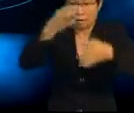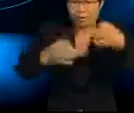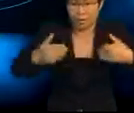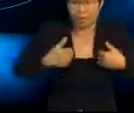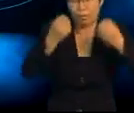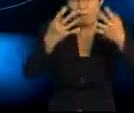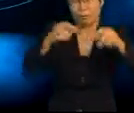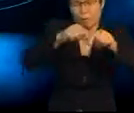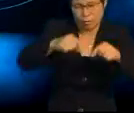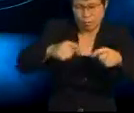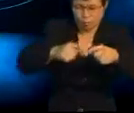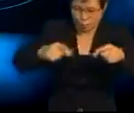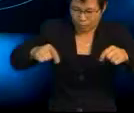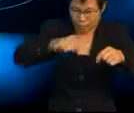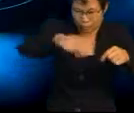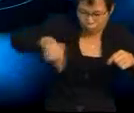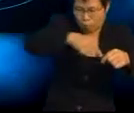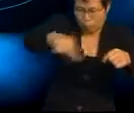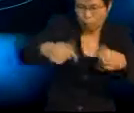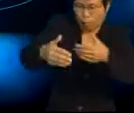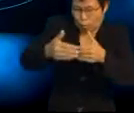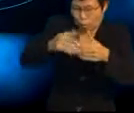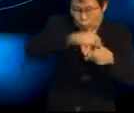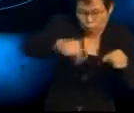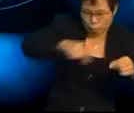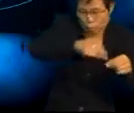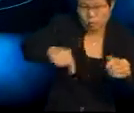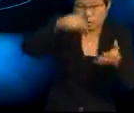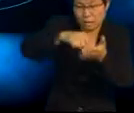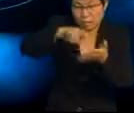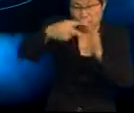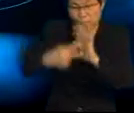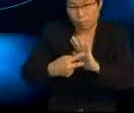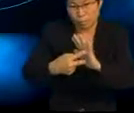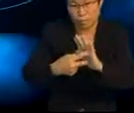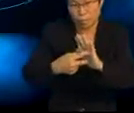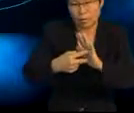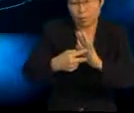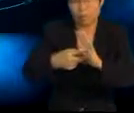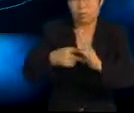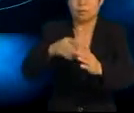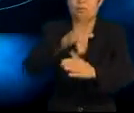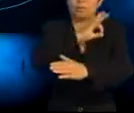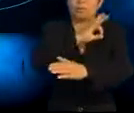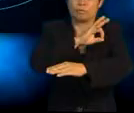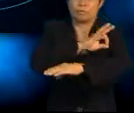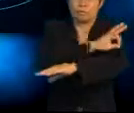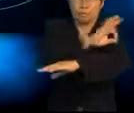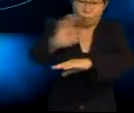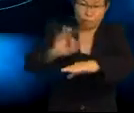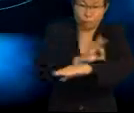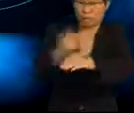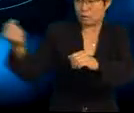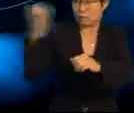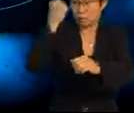are many field lines that are close together, this means that the field is strong. No